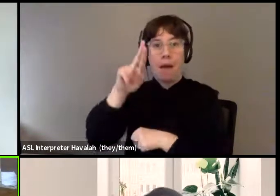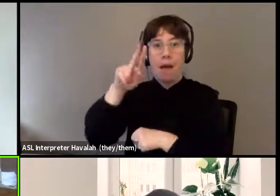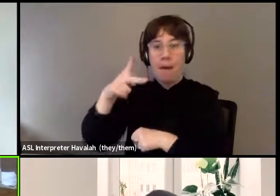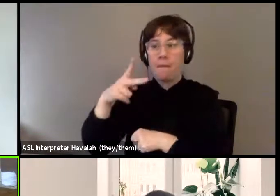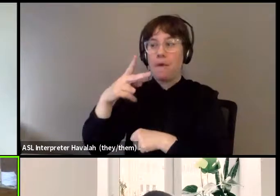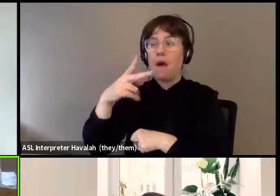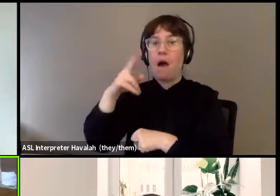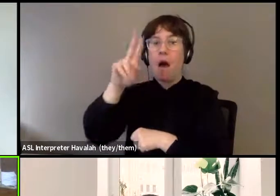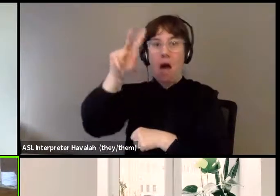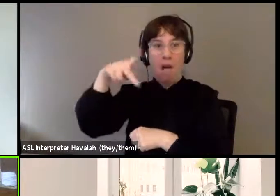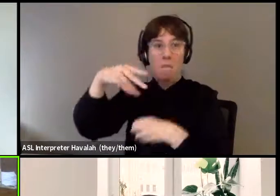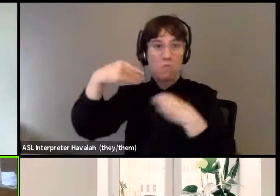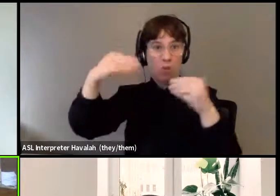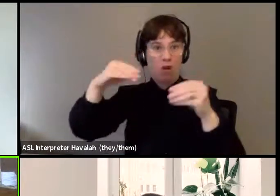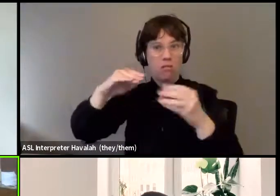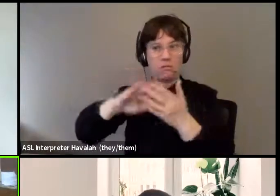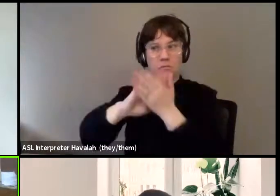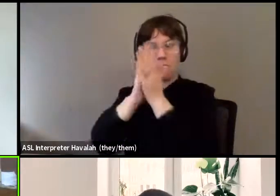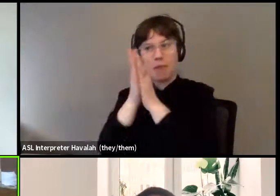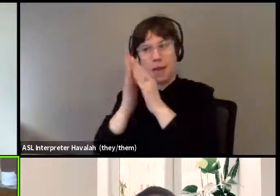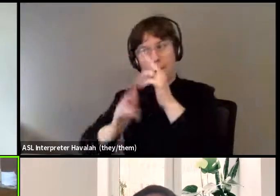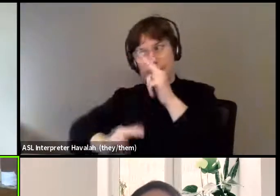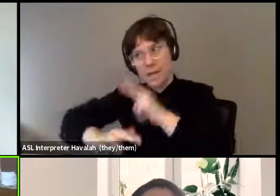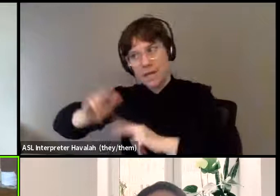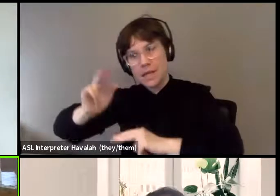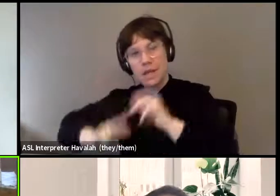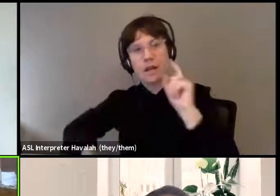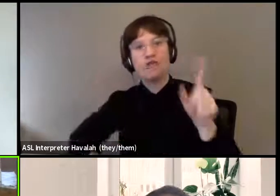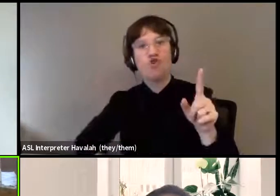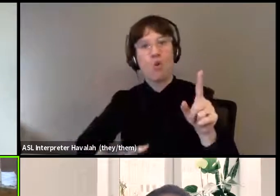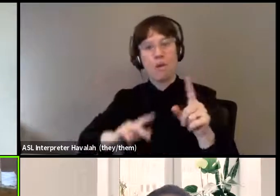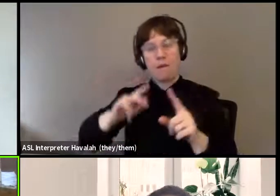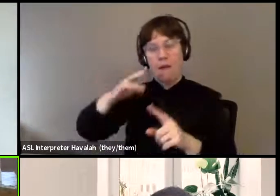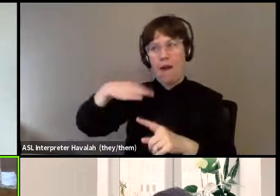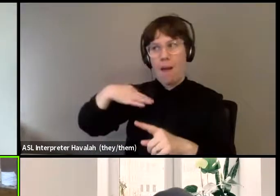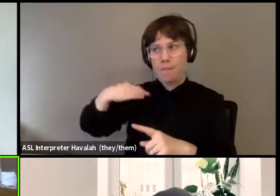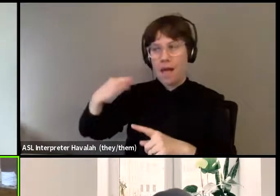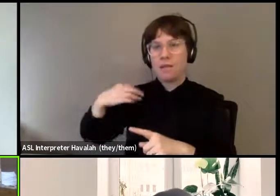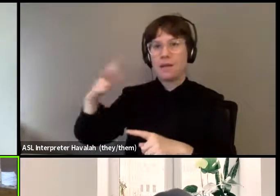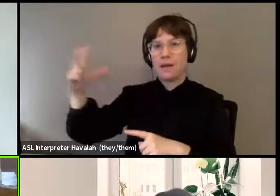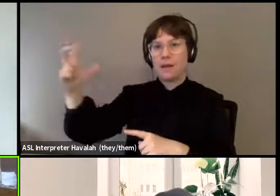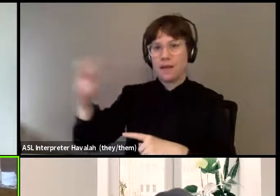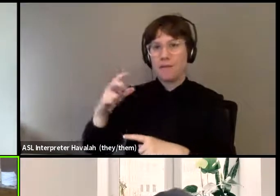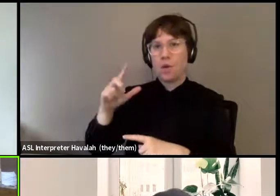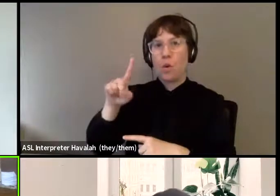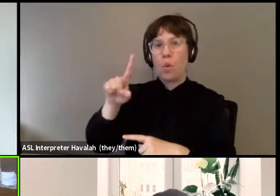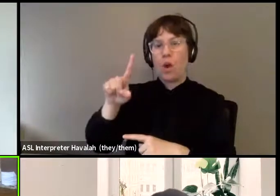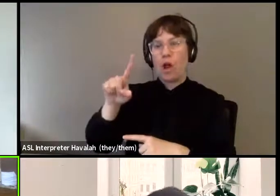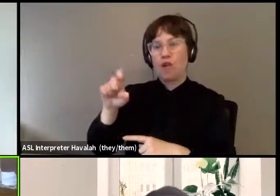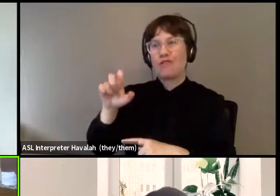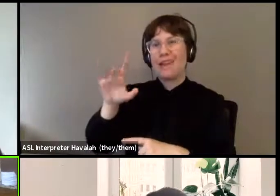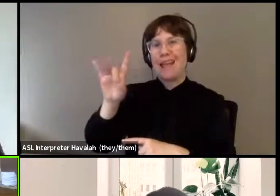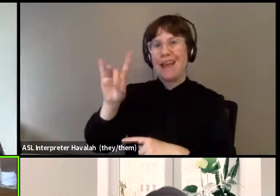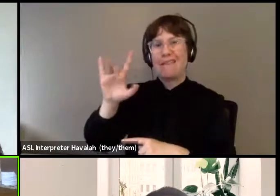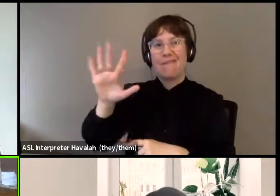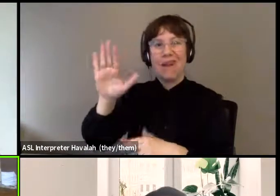applied with that plan and funding for each piece of it. And we were awarded $185,000 through that grant.